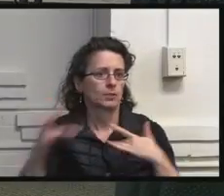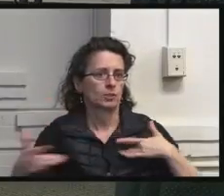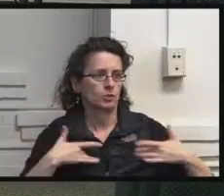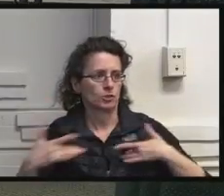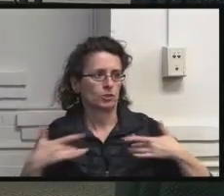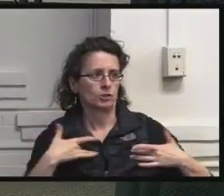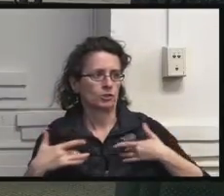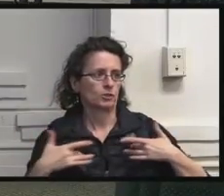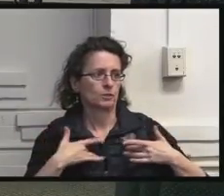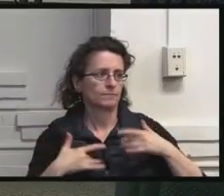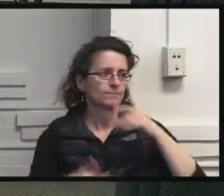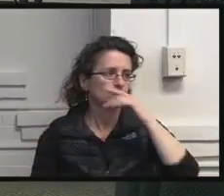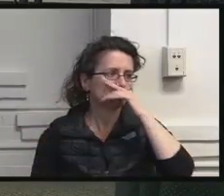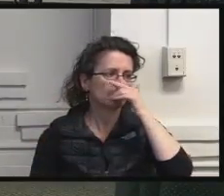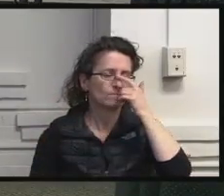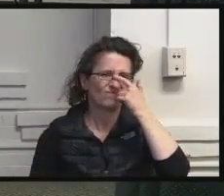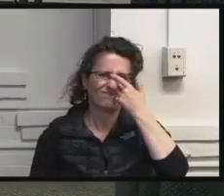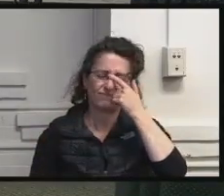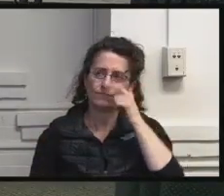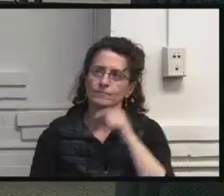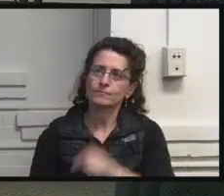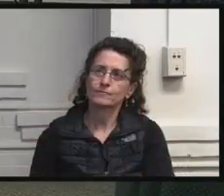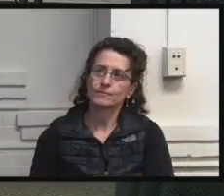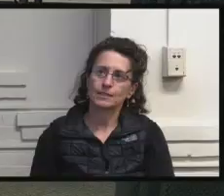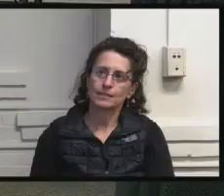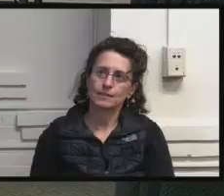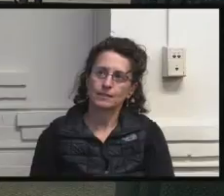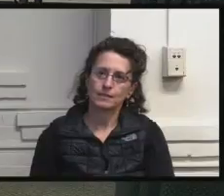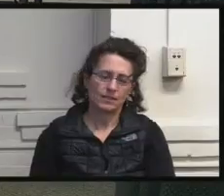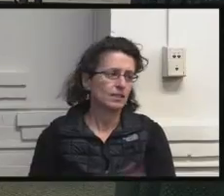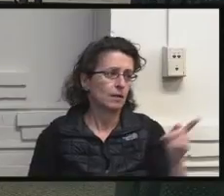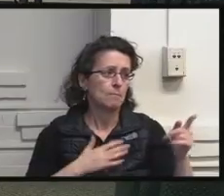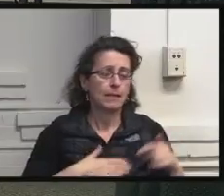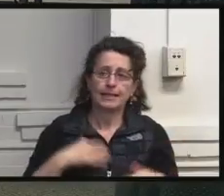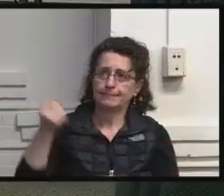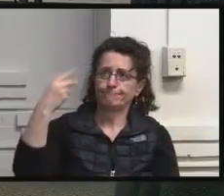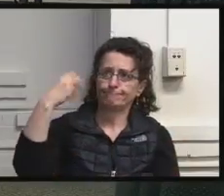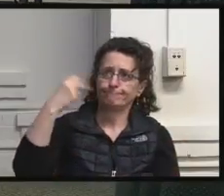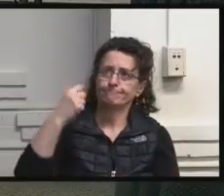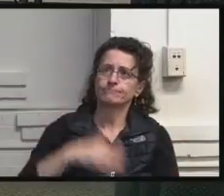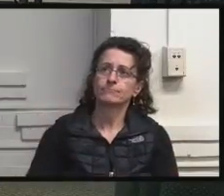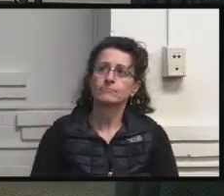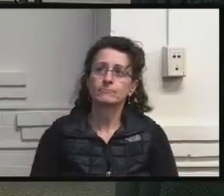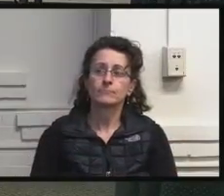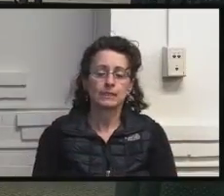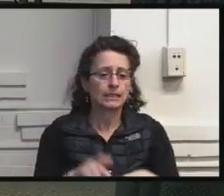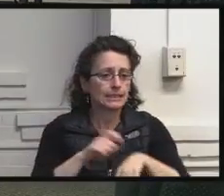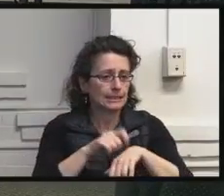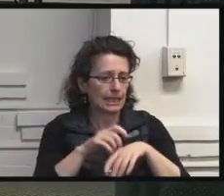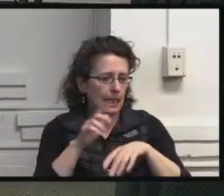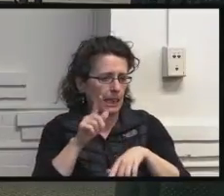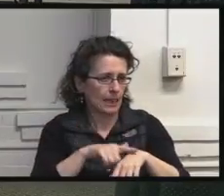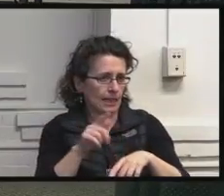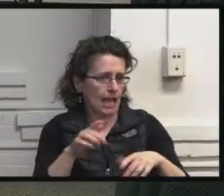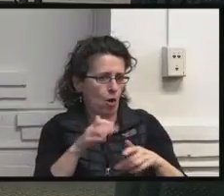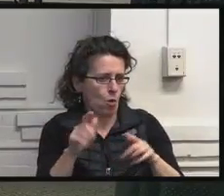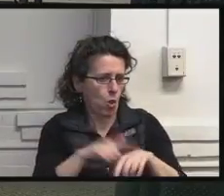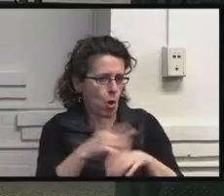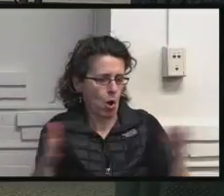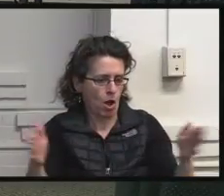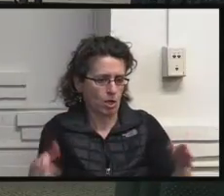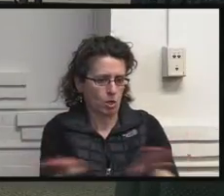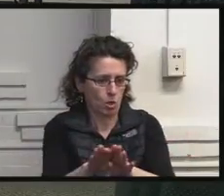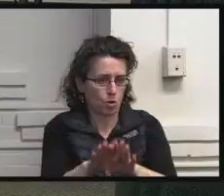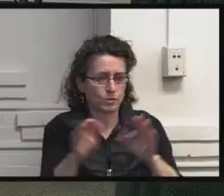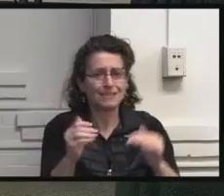read it, I can read those out loud for you guys if you'd like. Please read it. Absolutely. So closure duration is the first one. Bridge